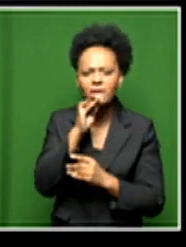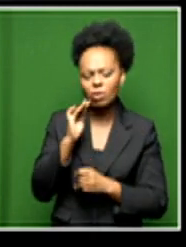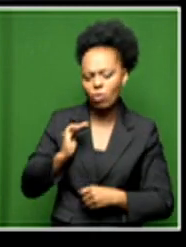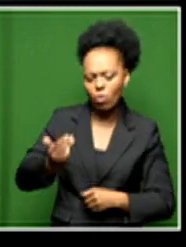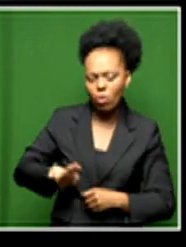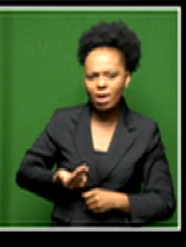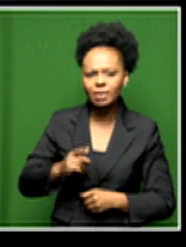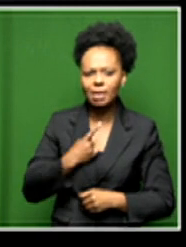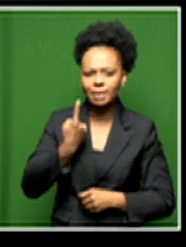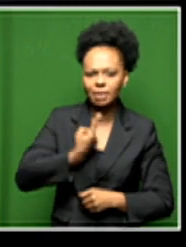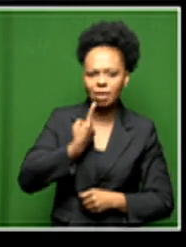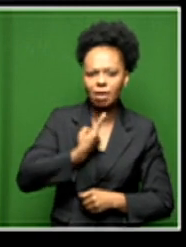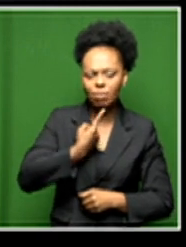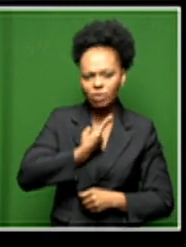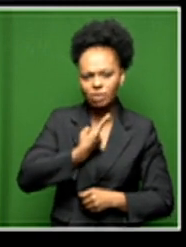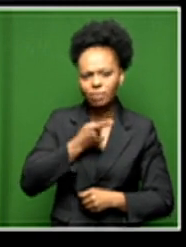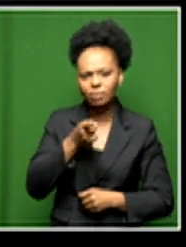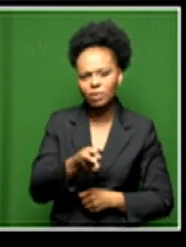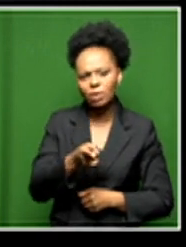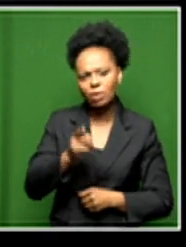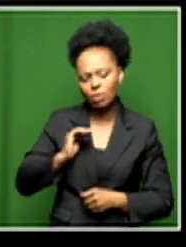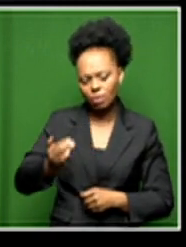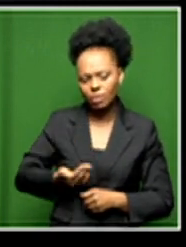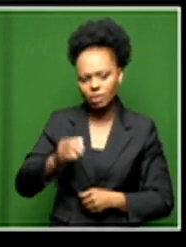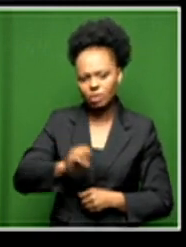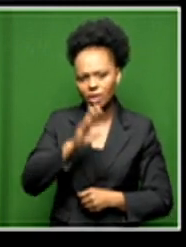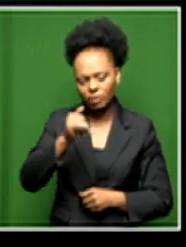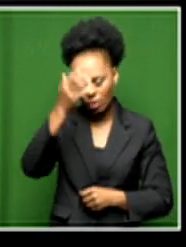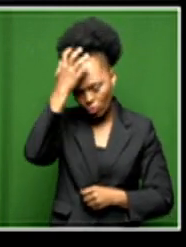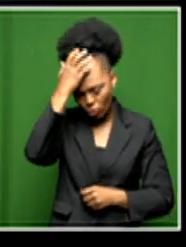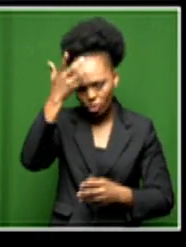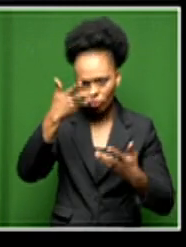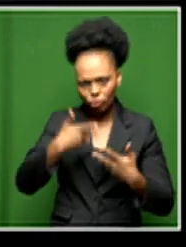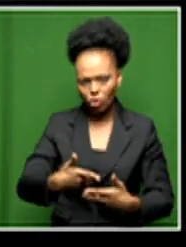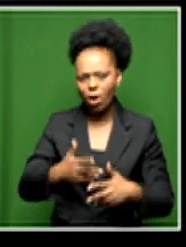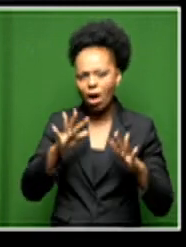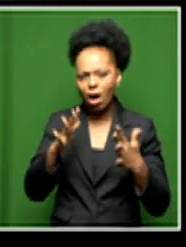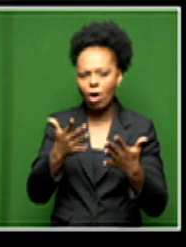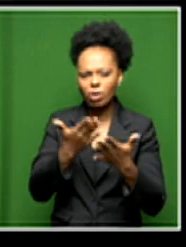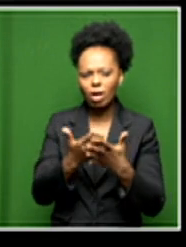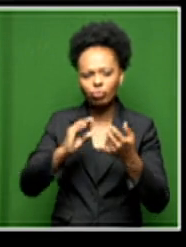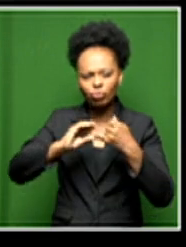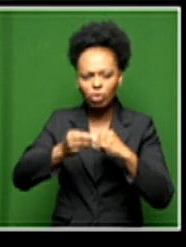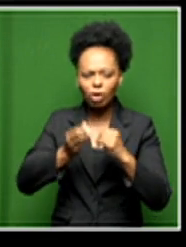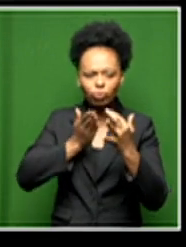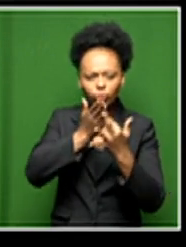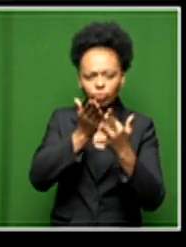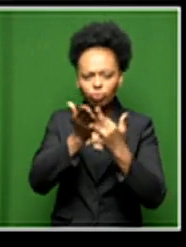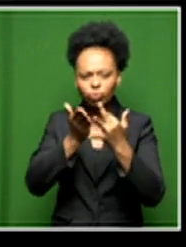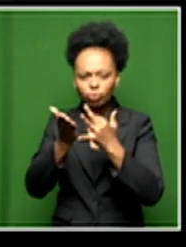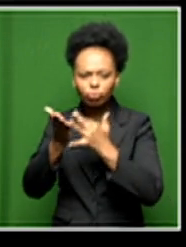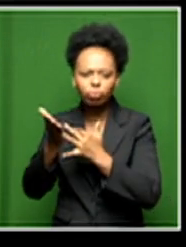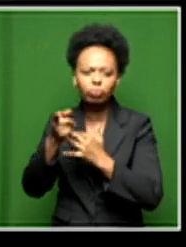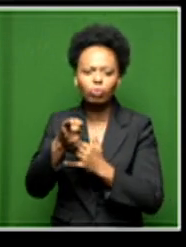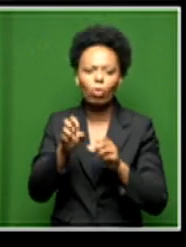a single Muslim woman in South Africa who's trying to find herself in a modern world. To give us a glimpse of her journey as she narrated in this